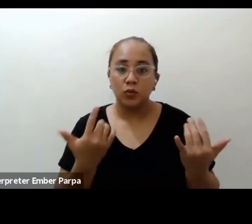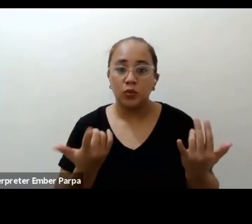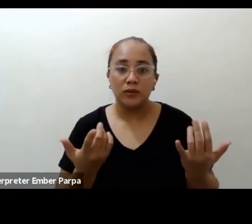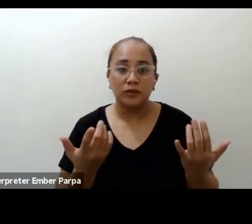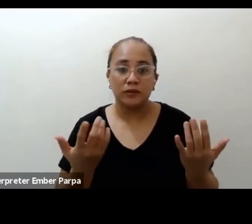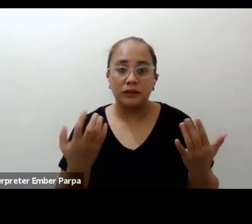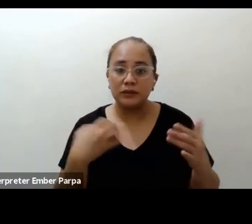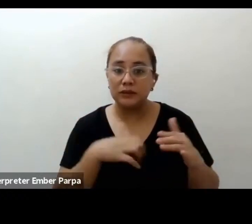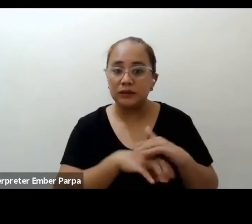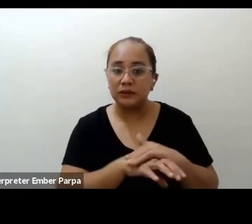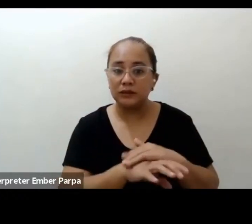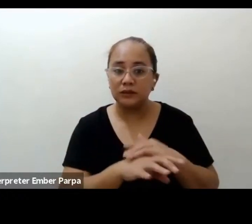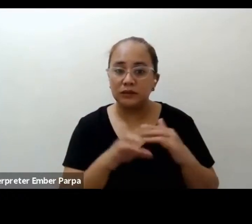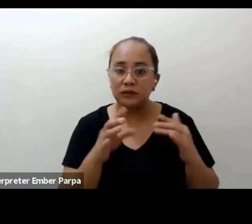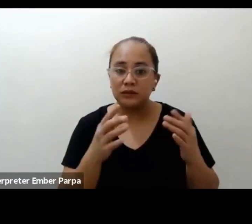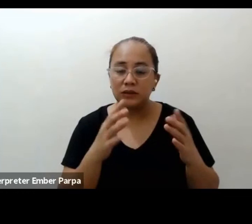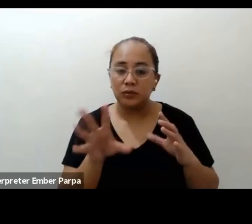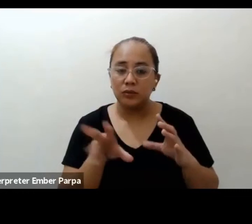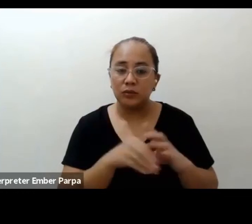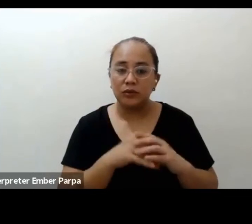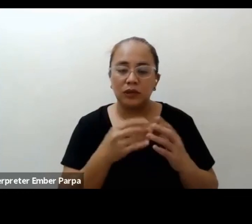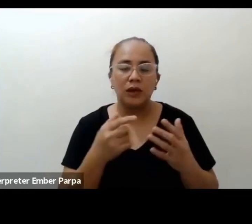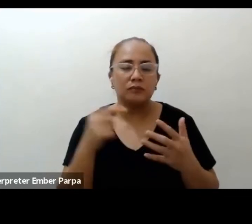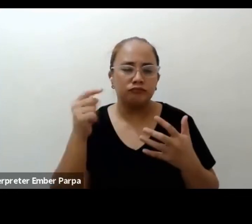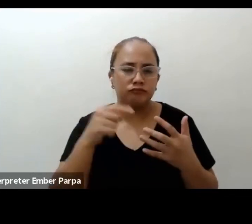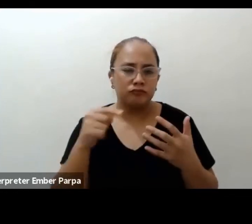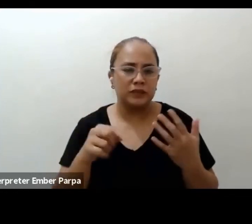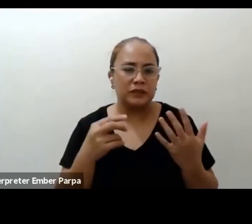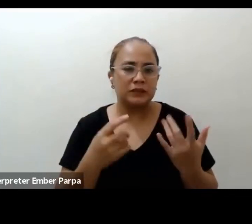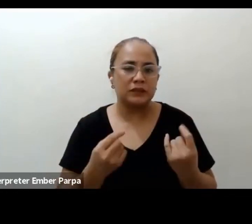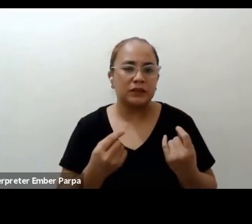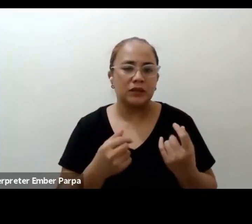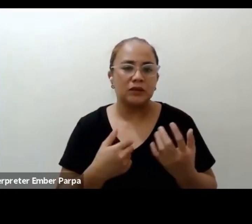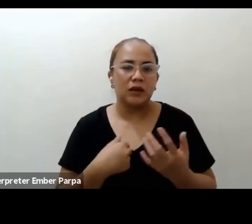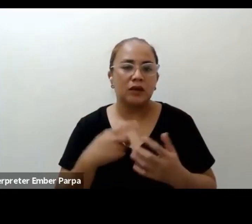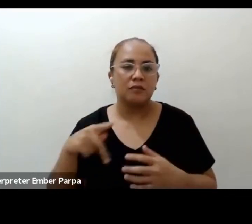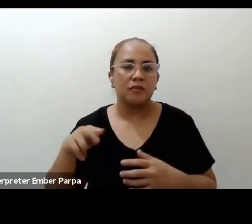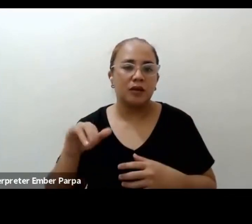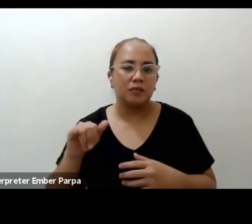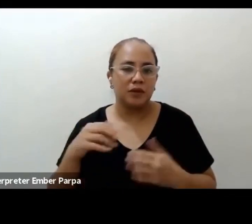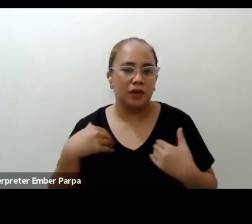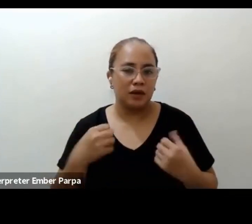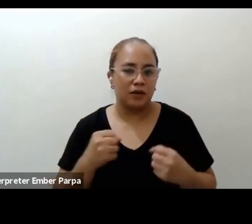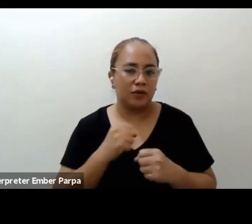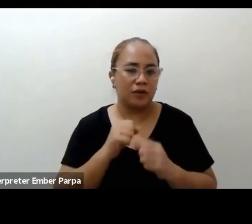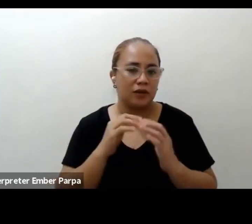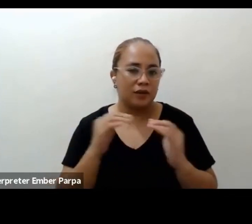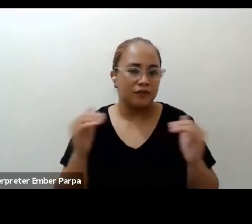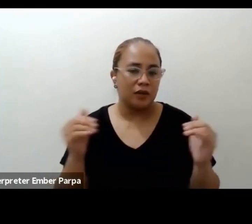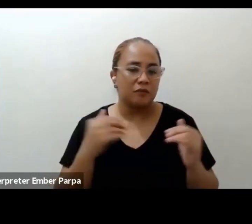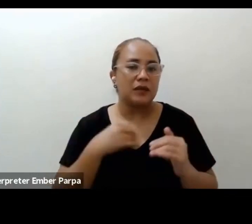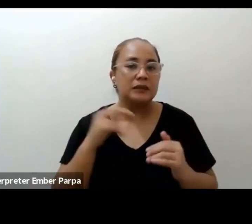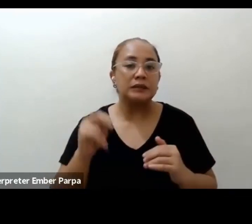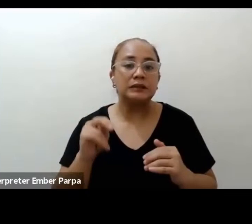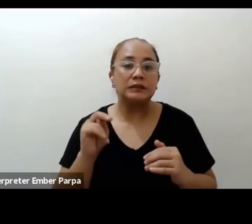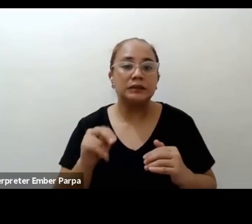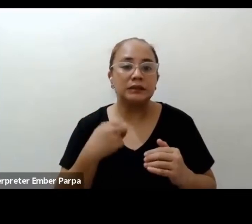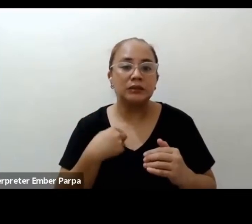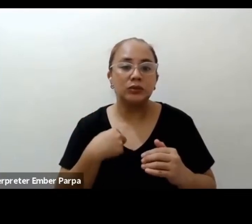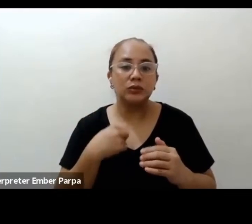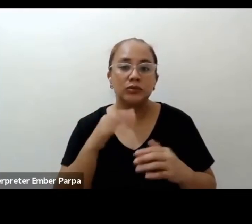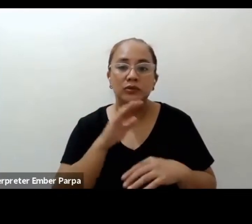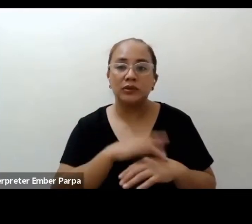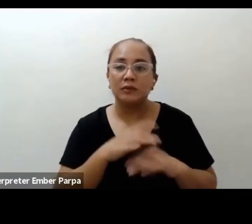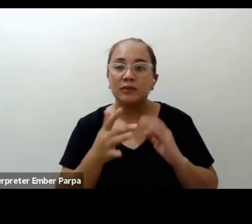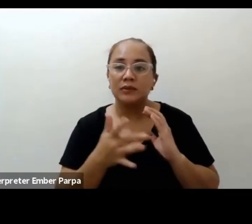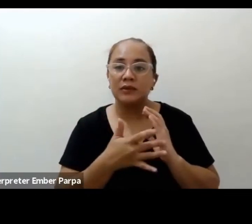is there are certain things that we have to do at the primary healthcare level, but we also need to tap into the technologies